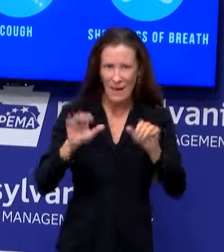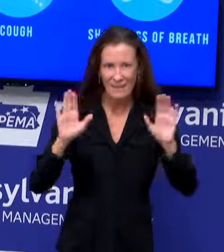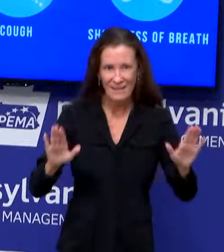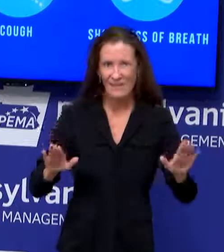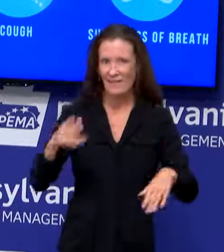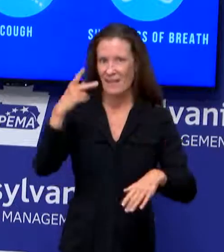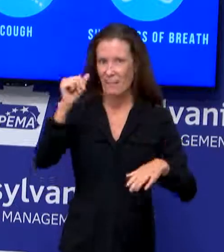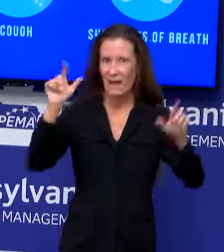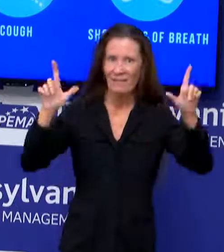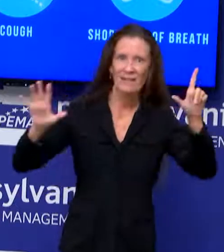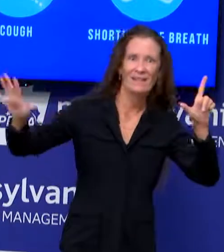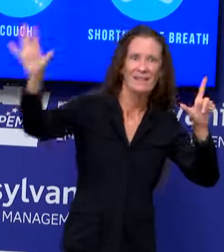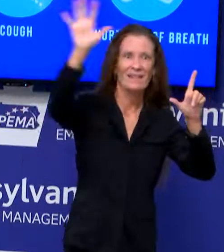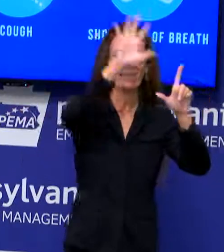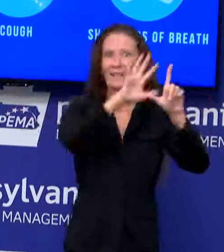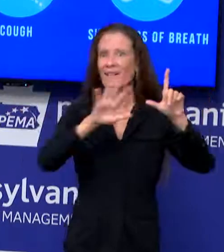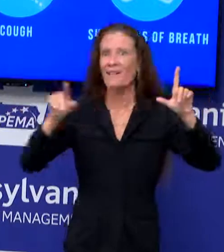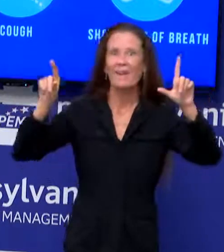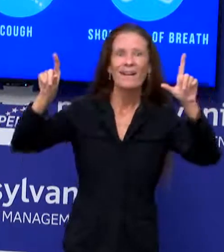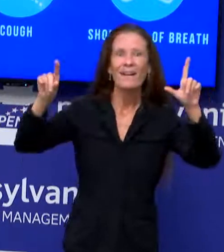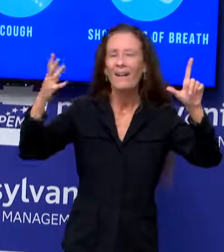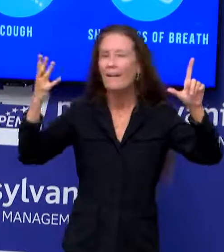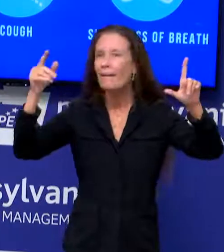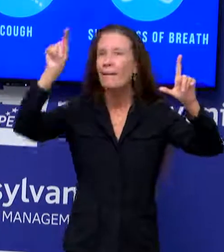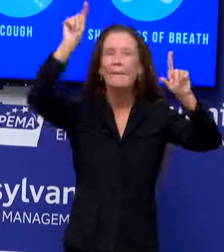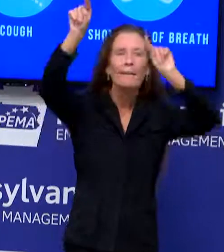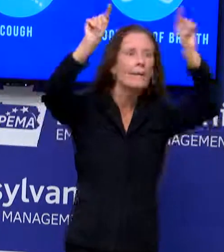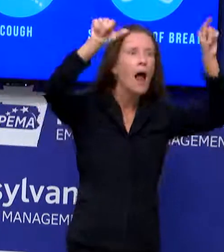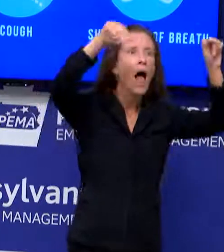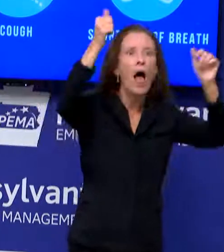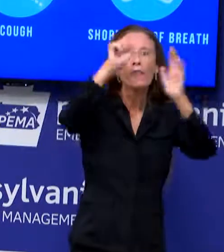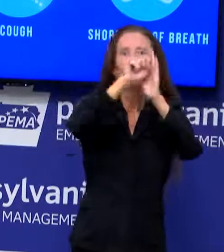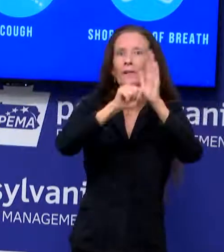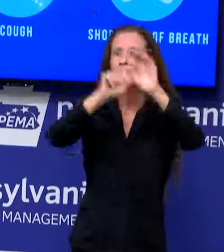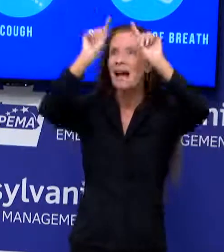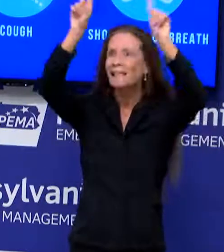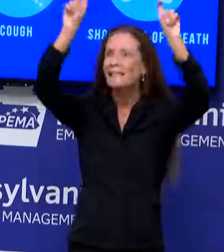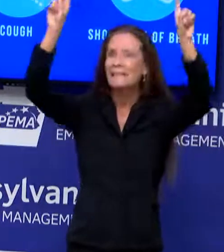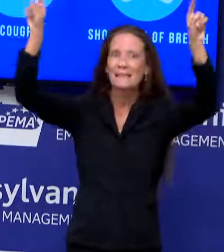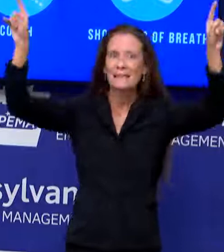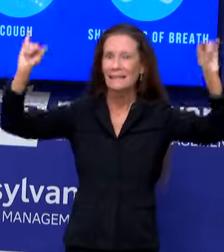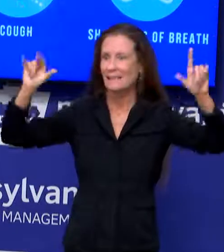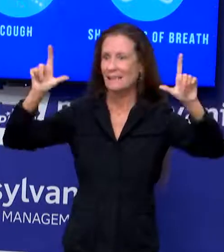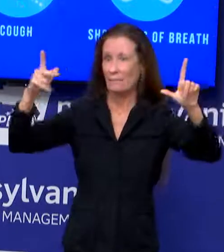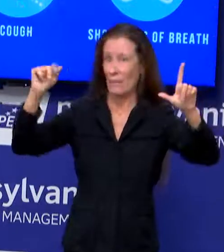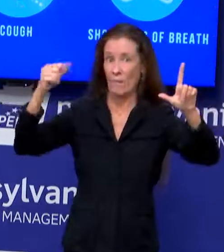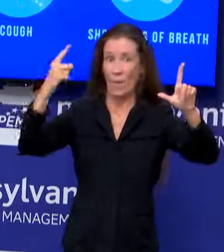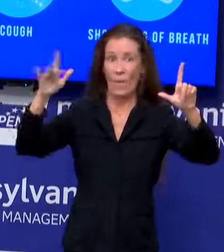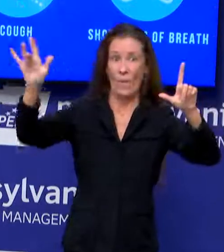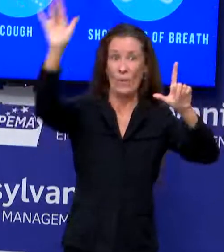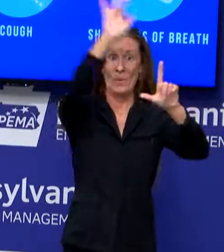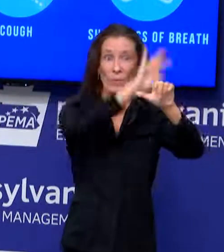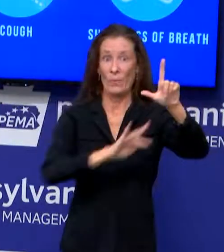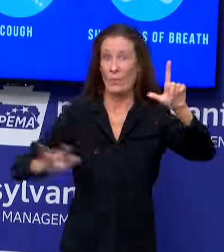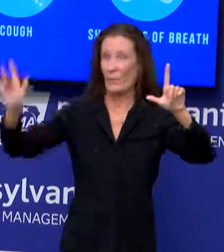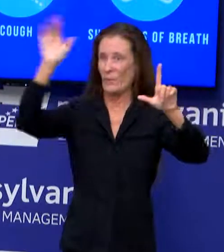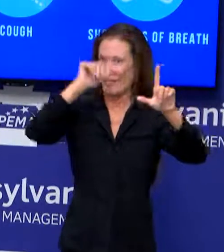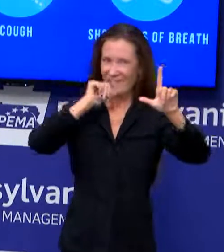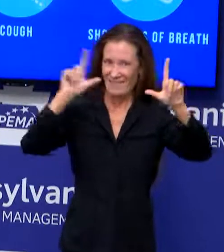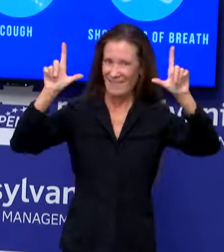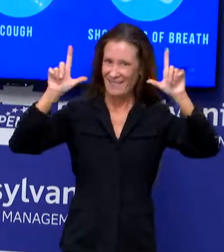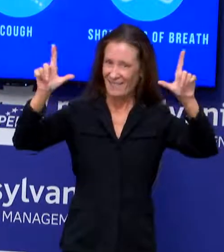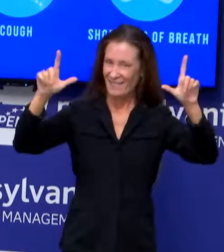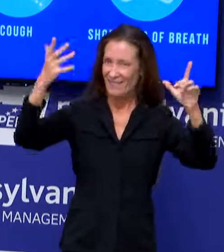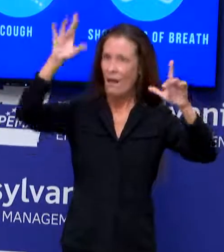competing with other states for that access to getting those tests done. And many other states have been, much more